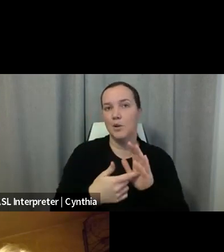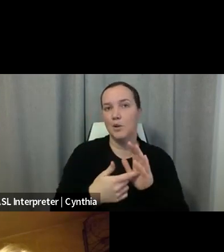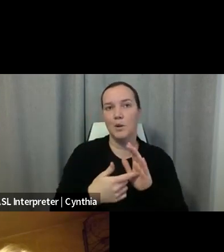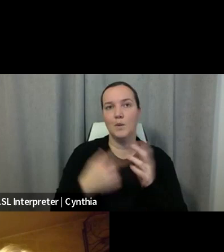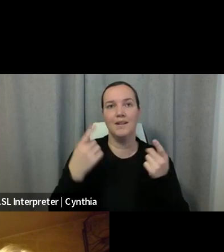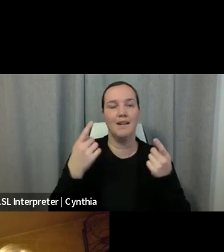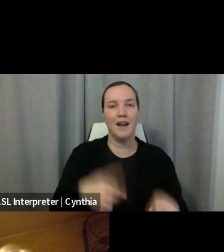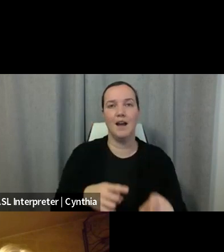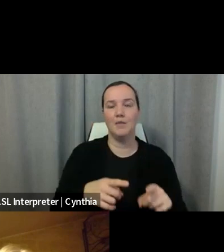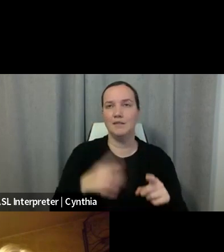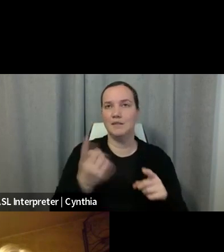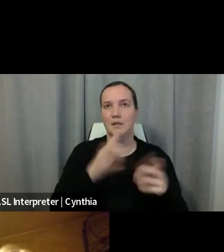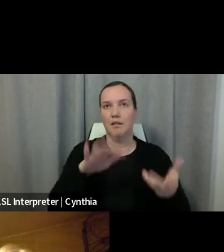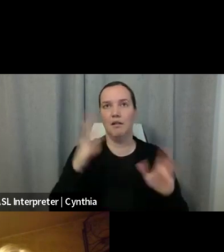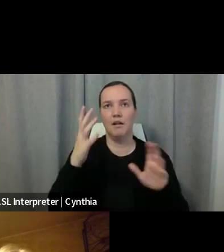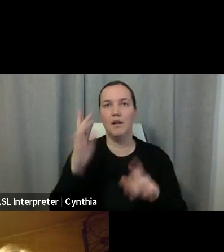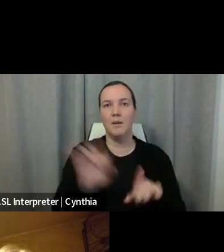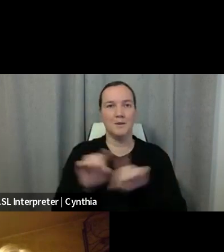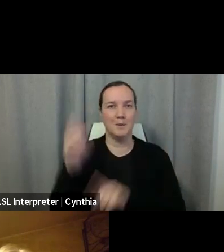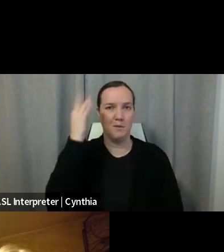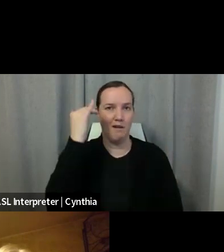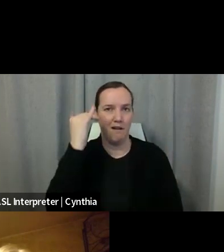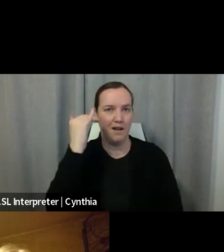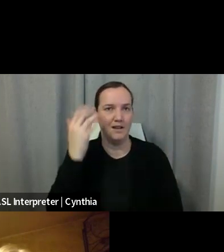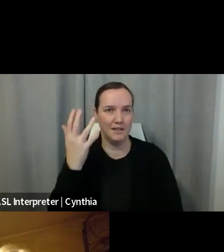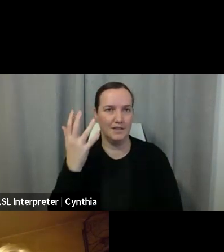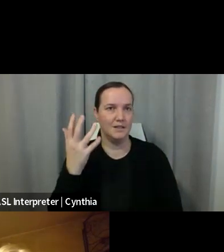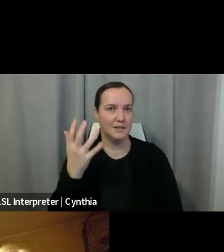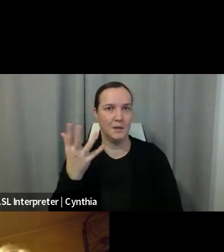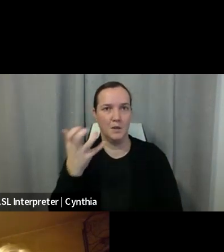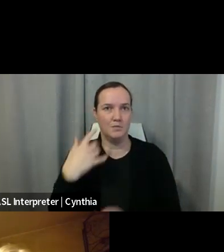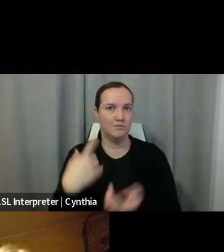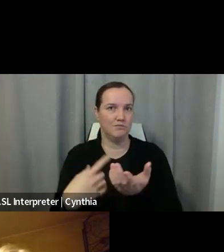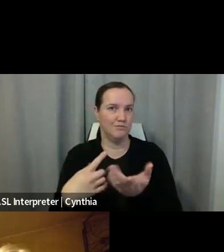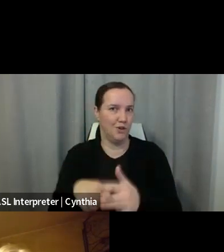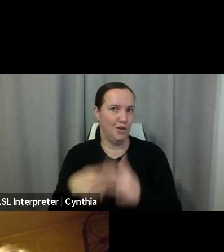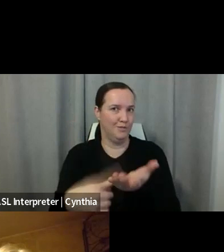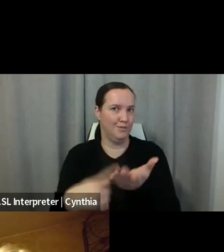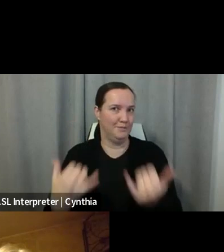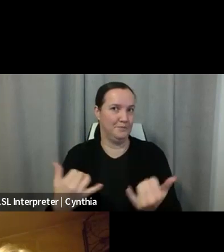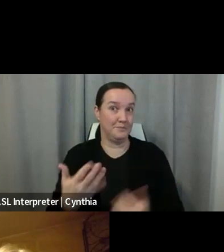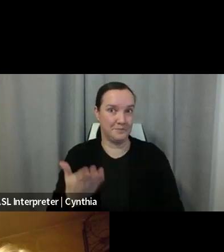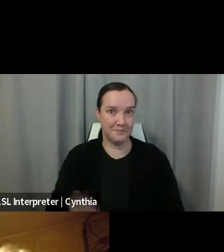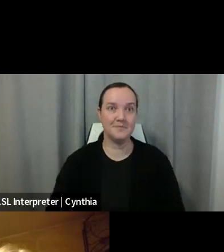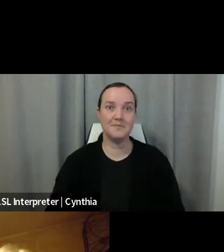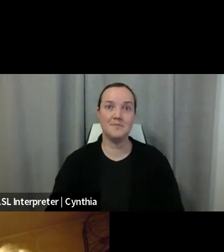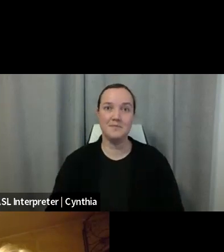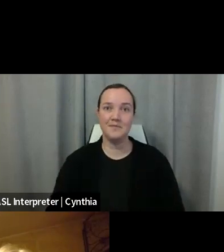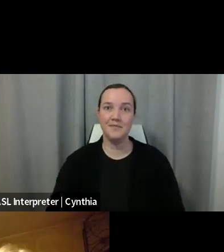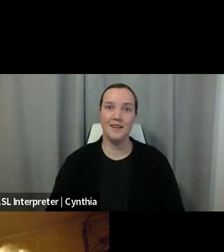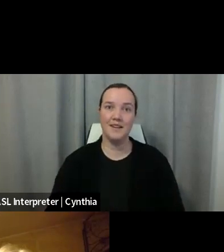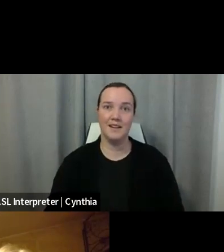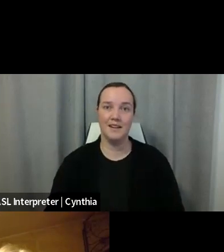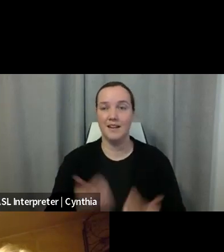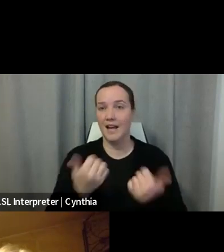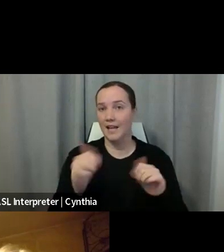it didn't go so well and why. What are some reasons why? So we can surface some of that in our conversation. So